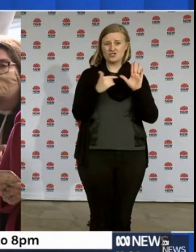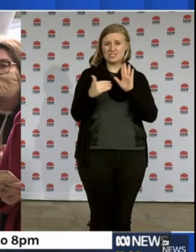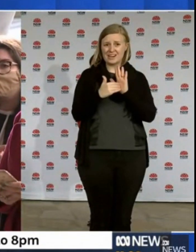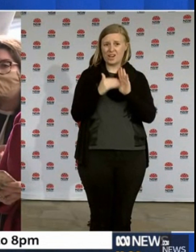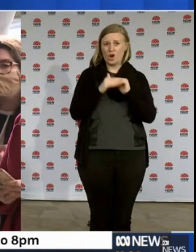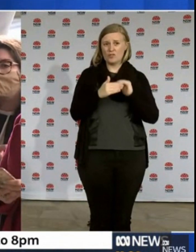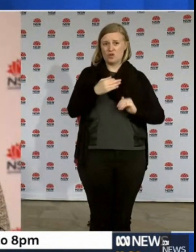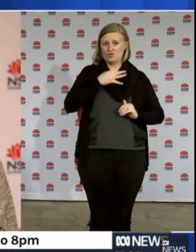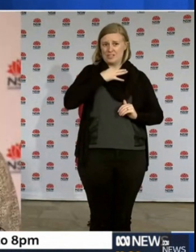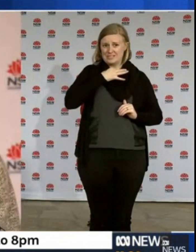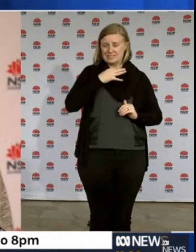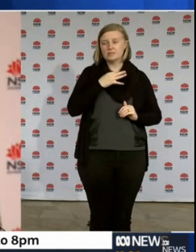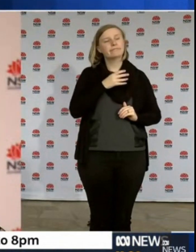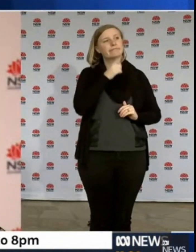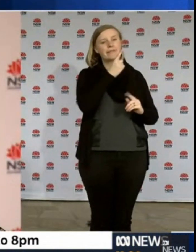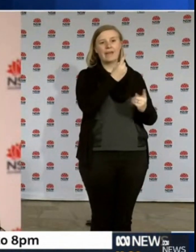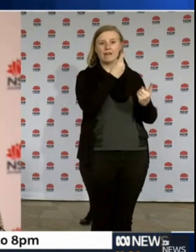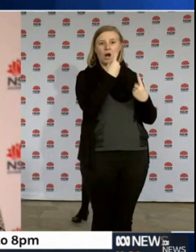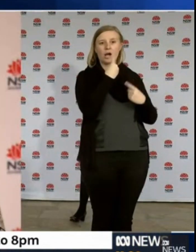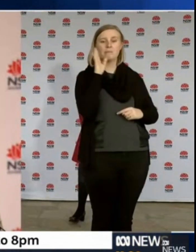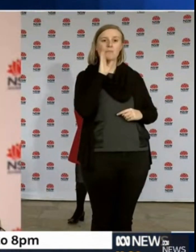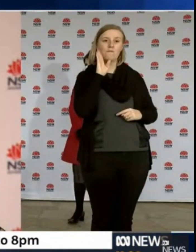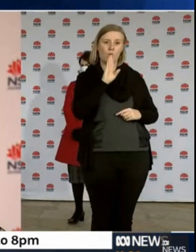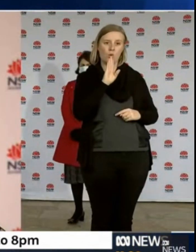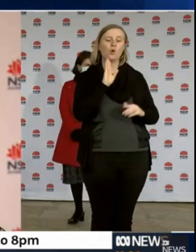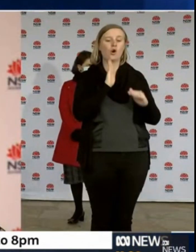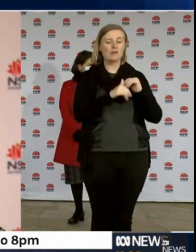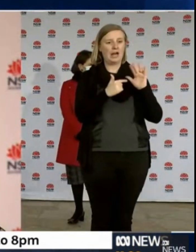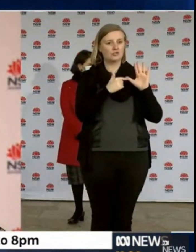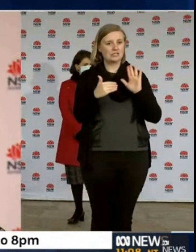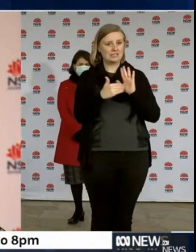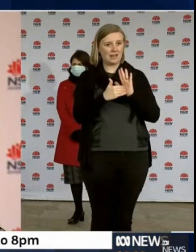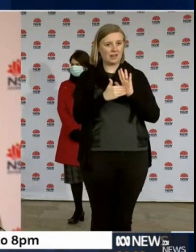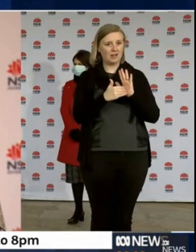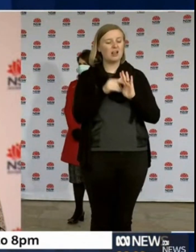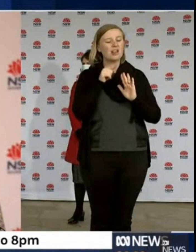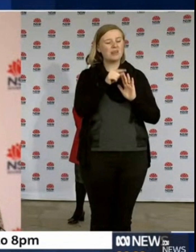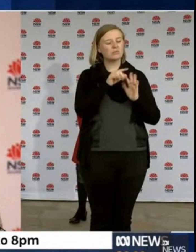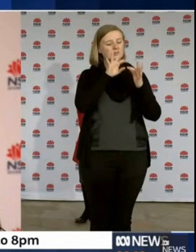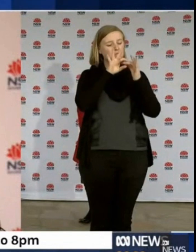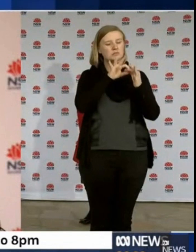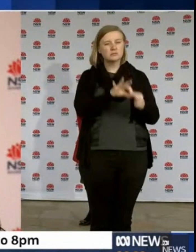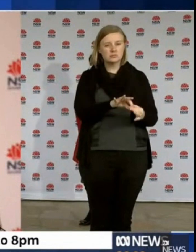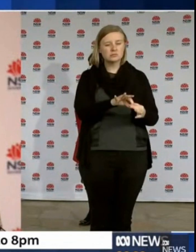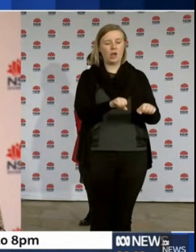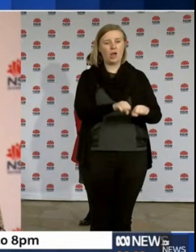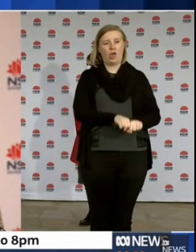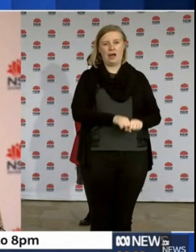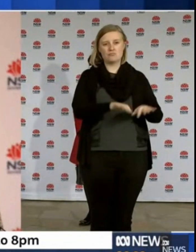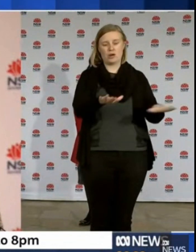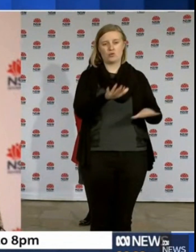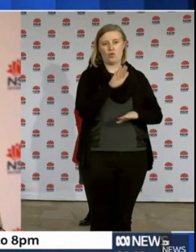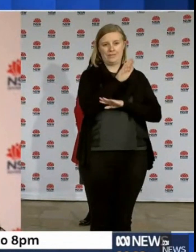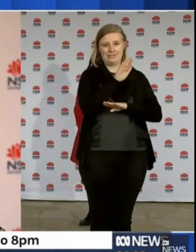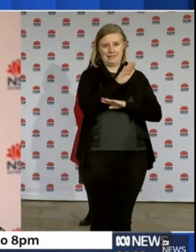now? Look, the ATAGI advice very much took into account a situation where there was an outbreak, and so